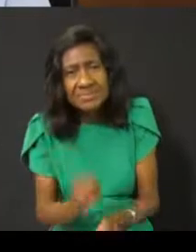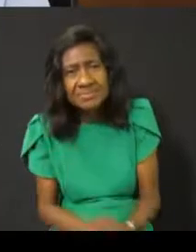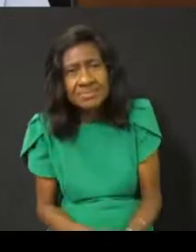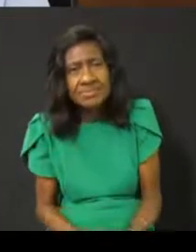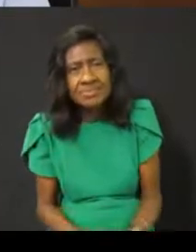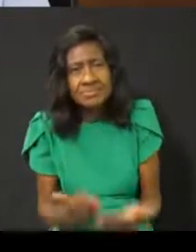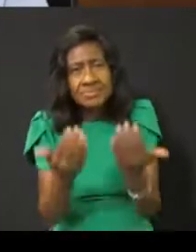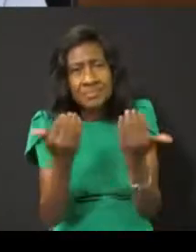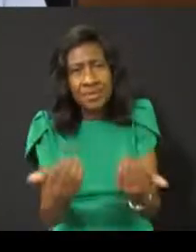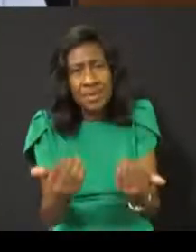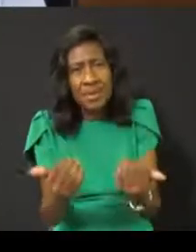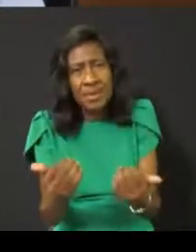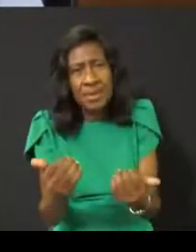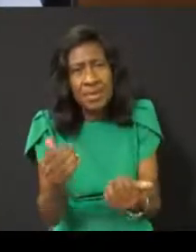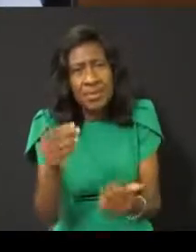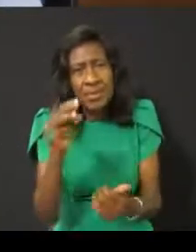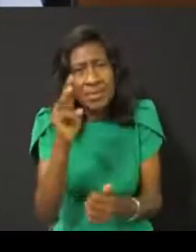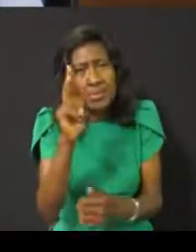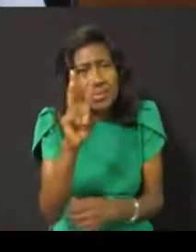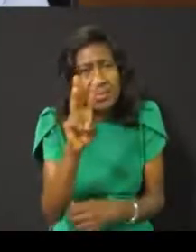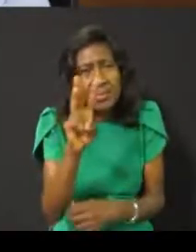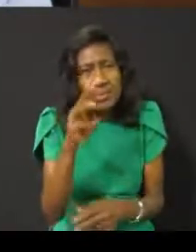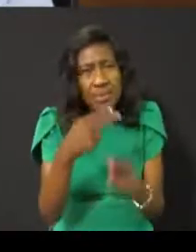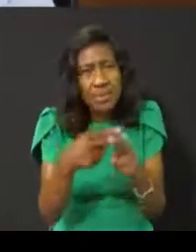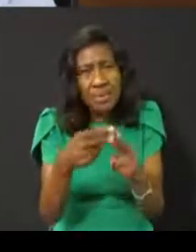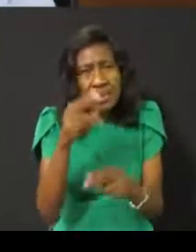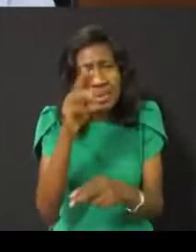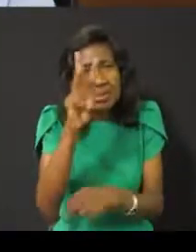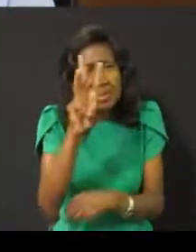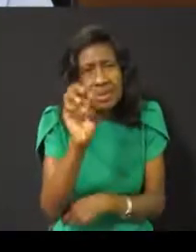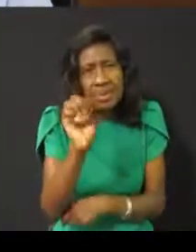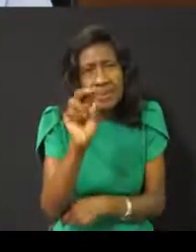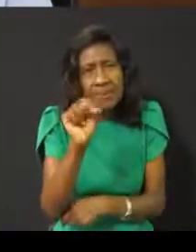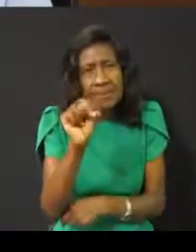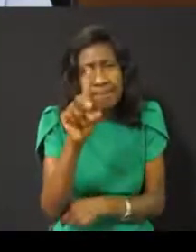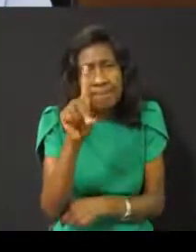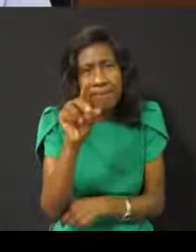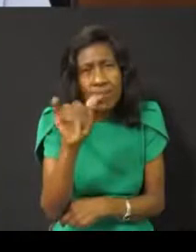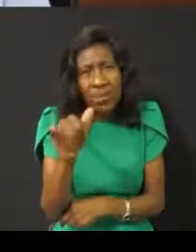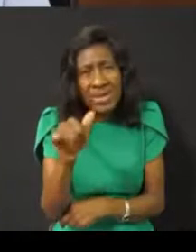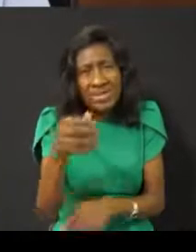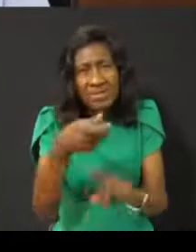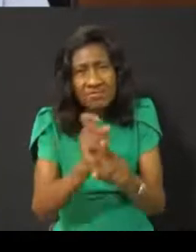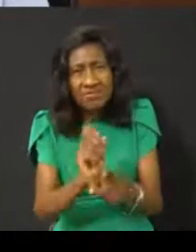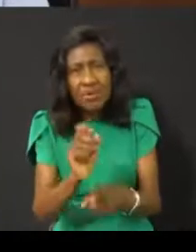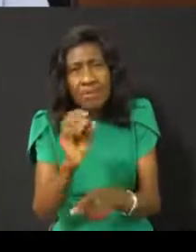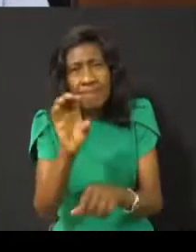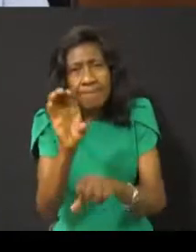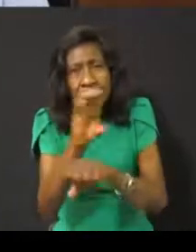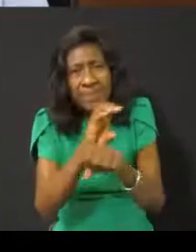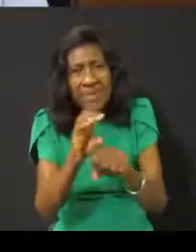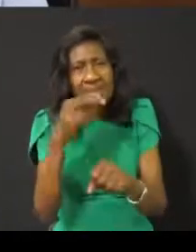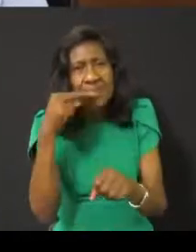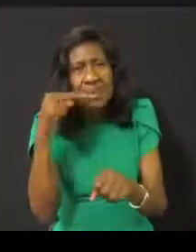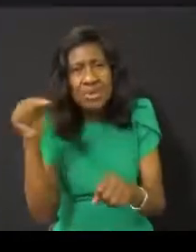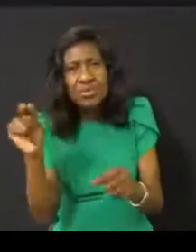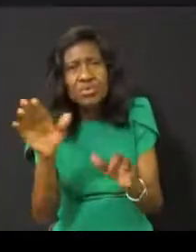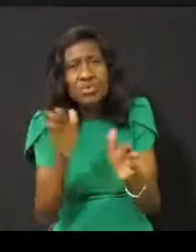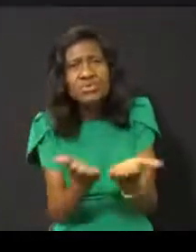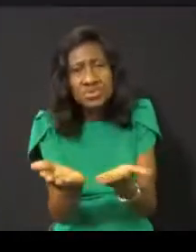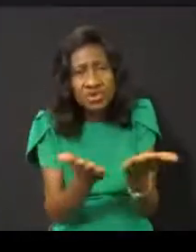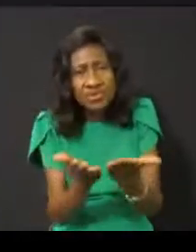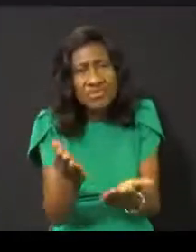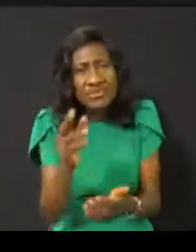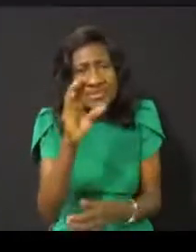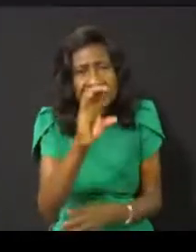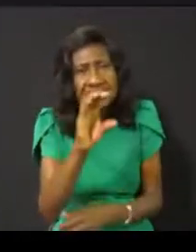Can we also now go to Ms. Wendy Ledger and from Cayman News Service and ask Wendy